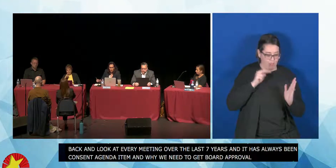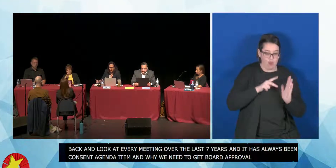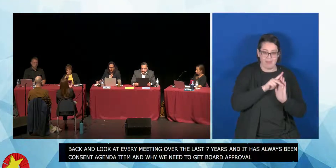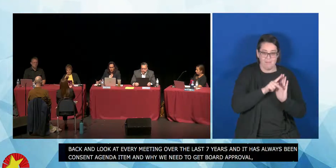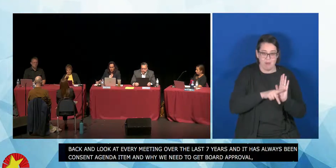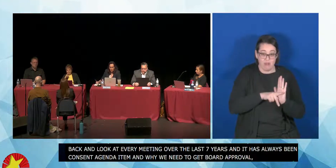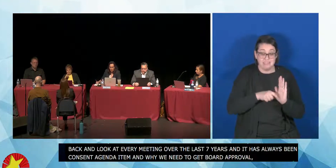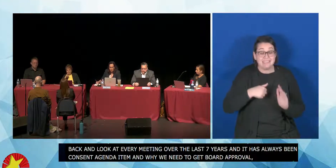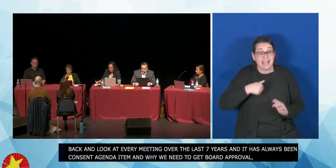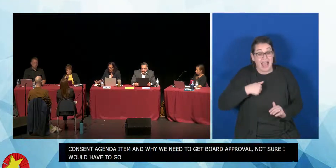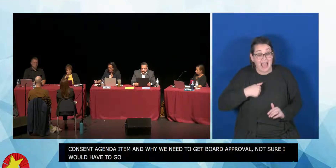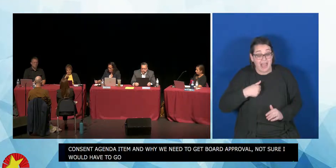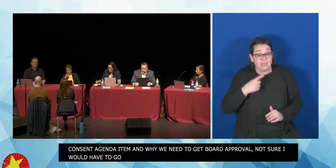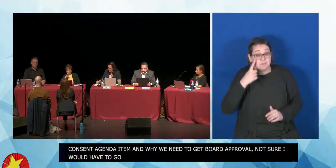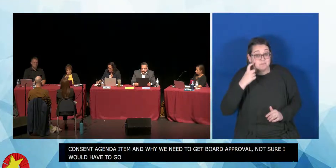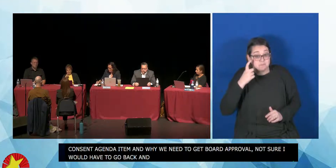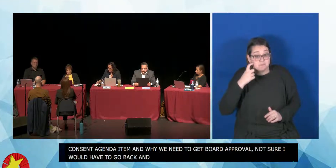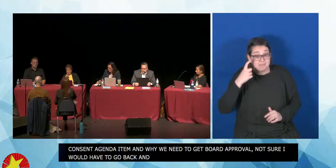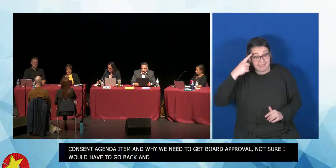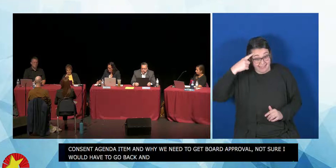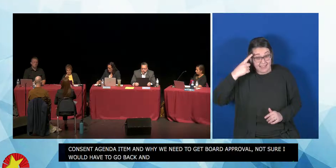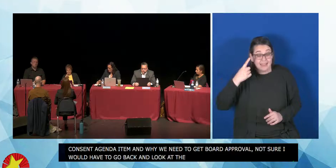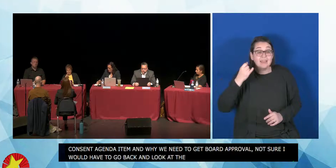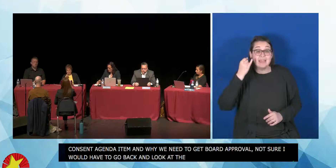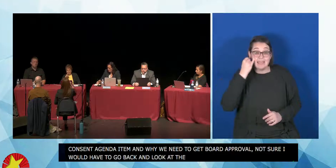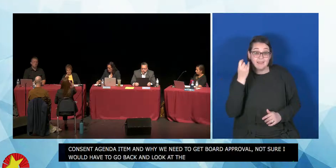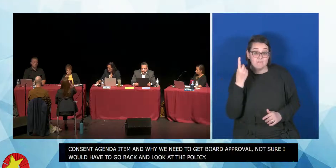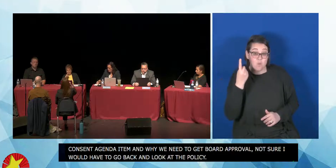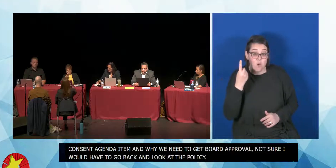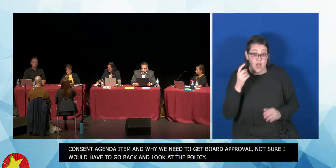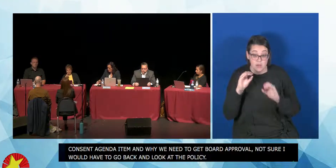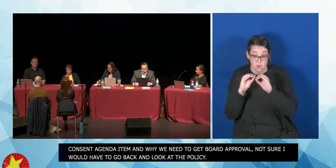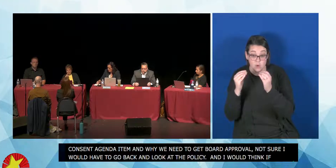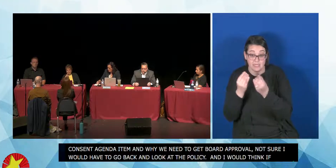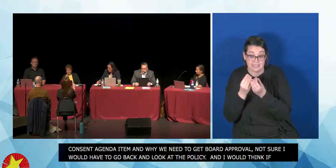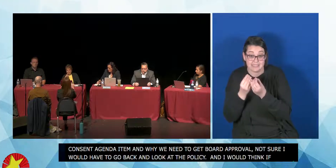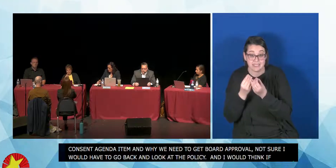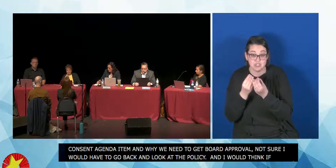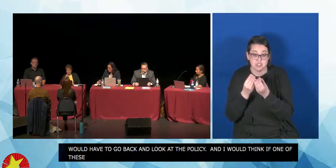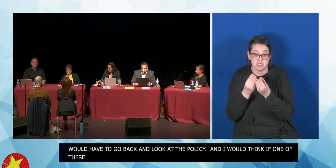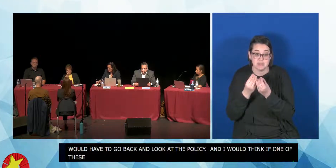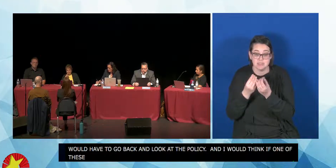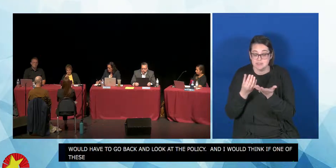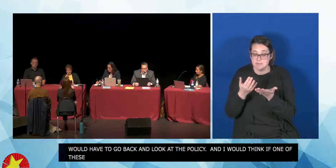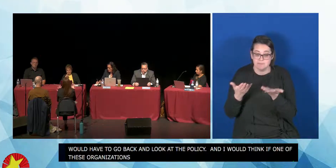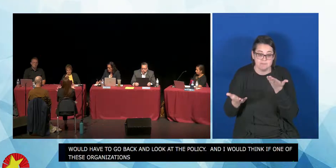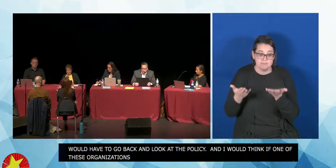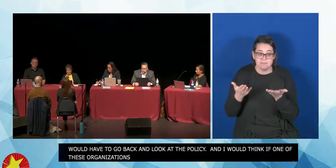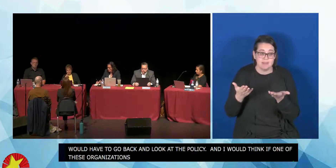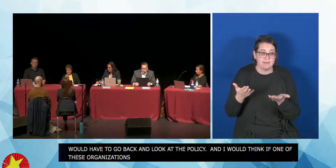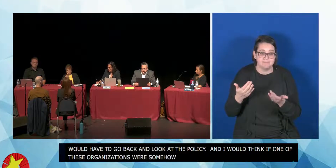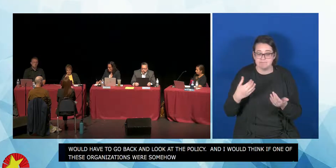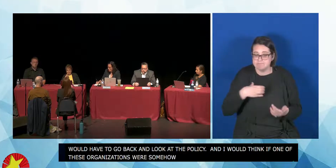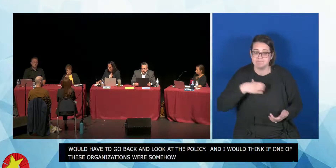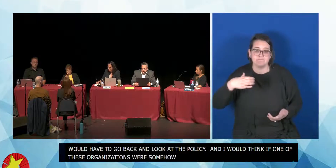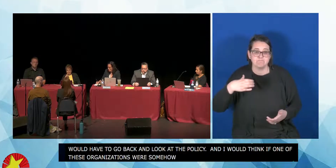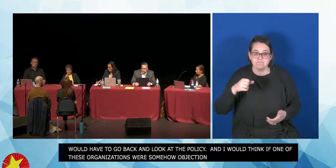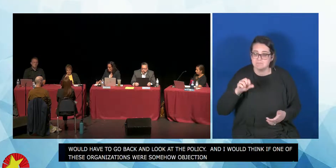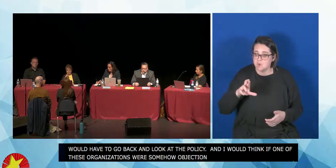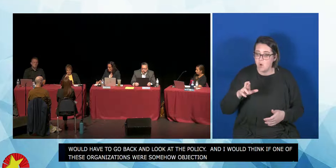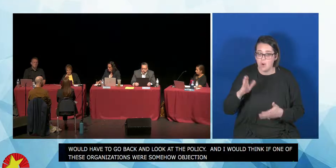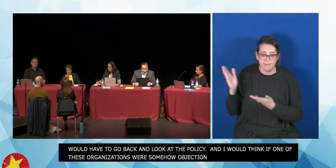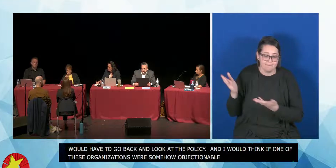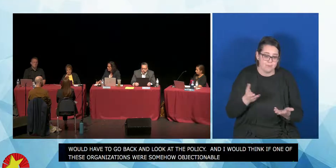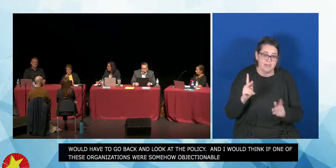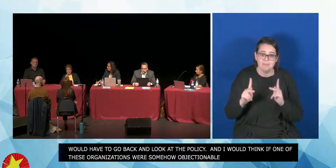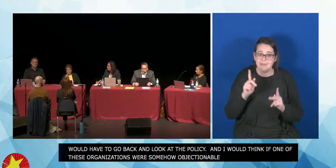think that if one of these organizations was somehow objectionable or would bring people that are